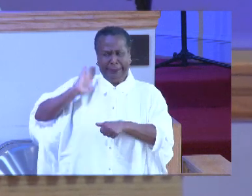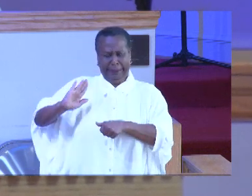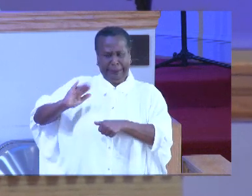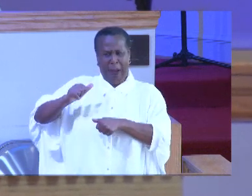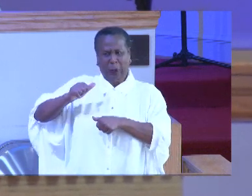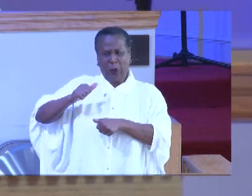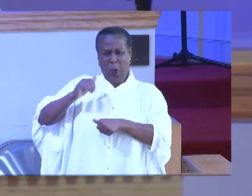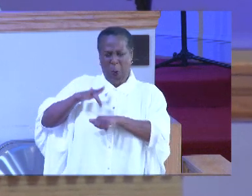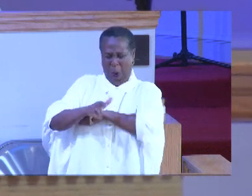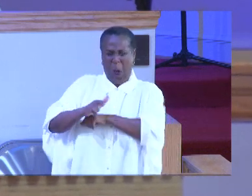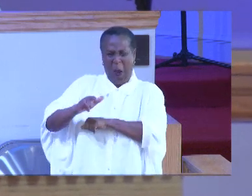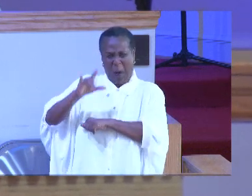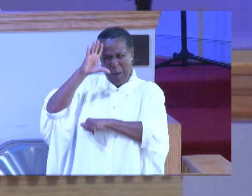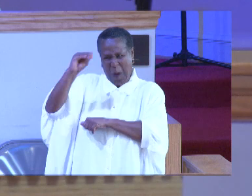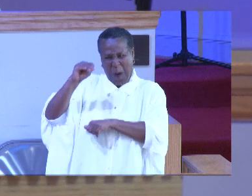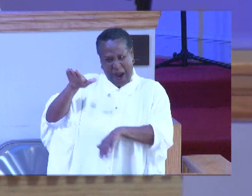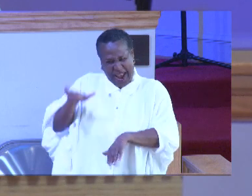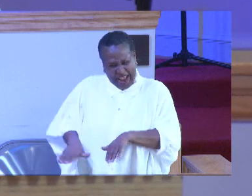earliest